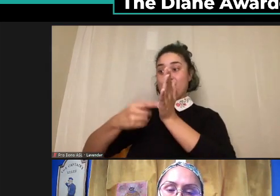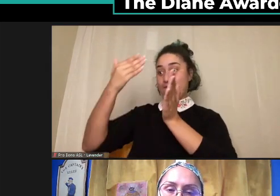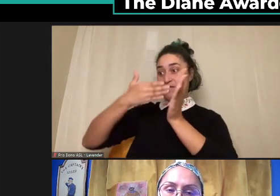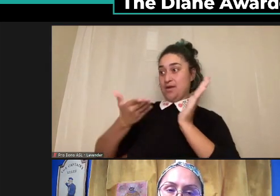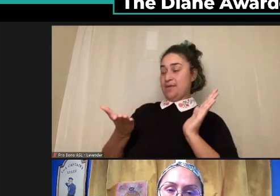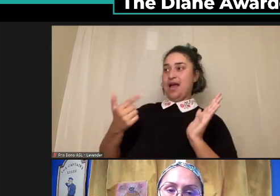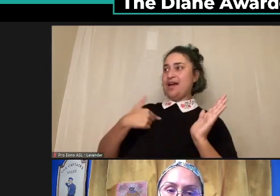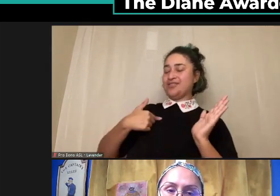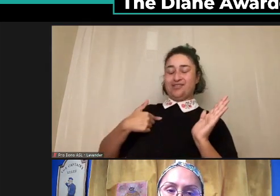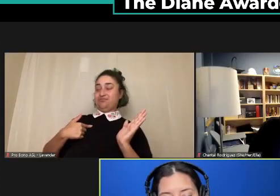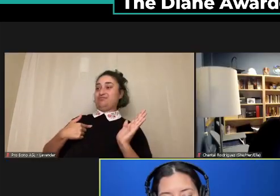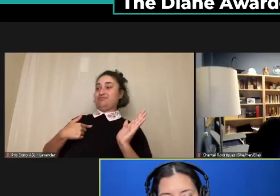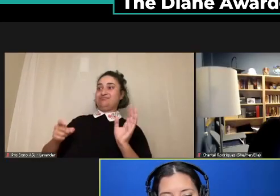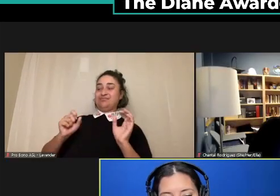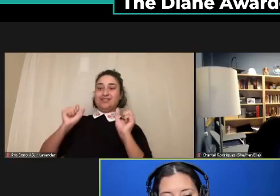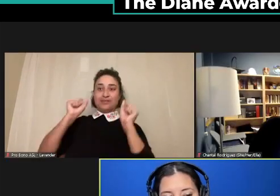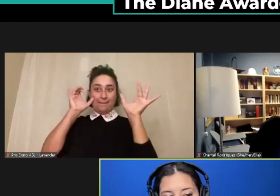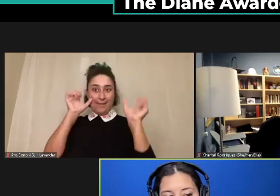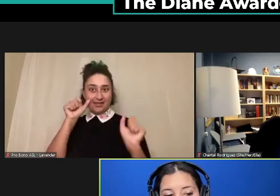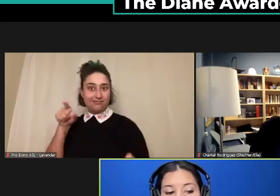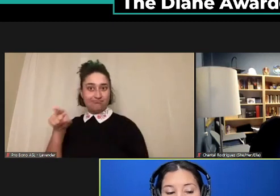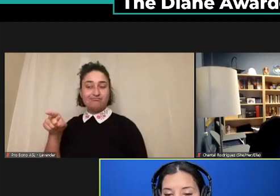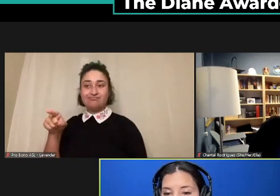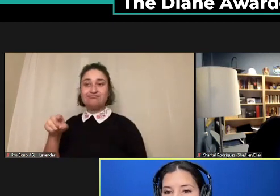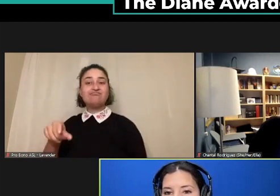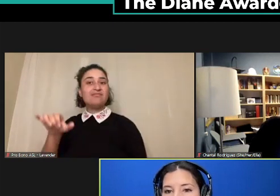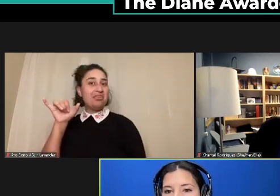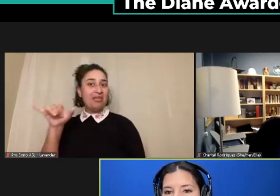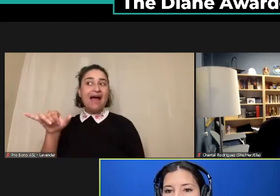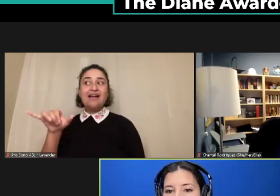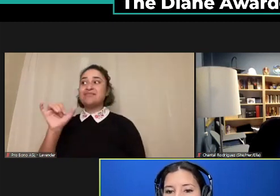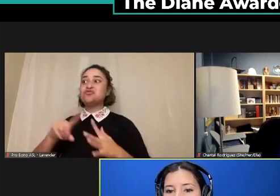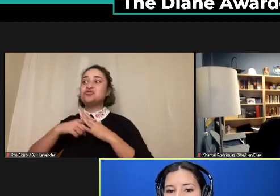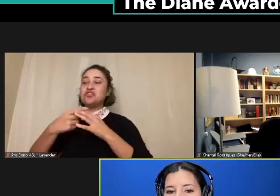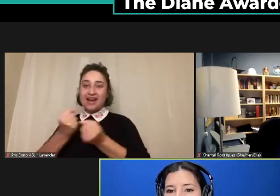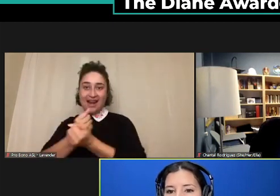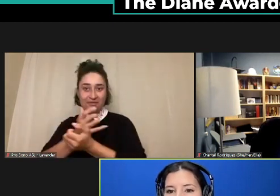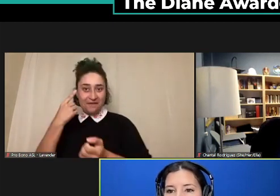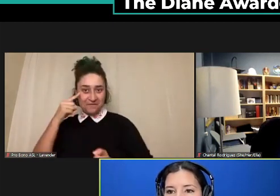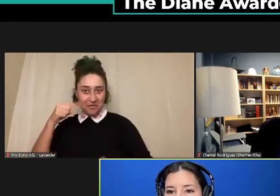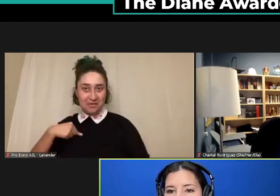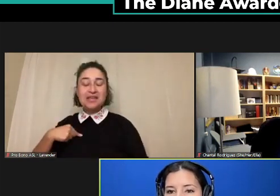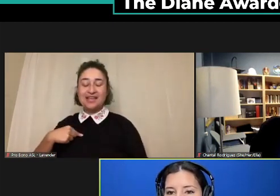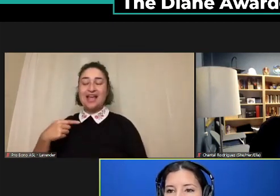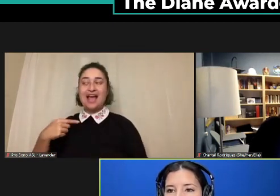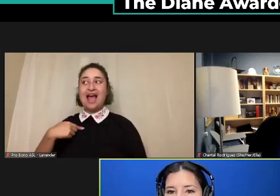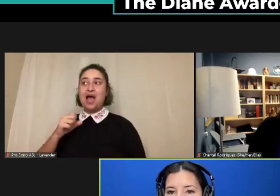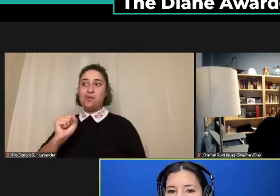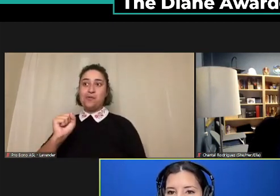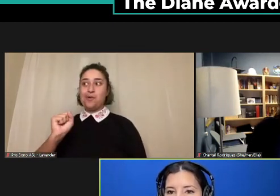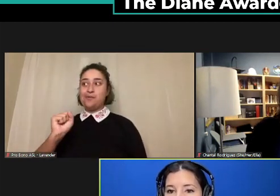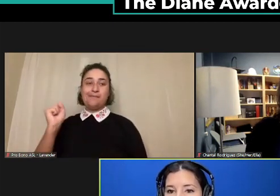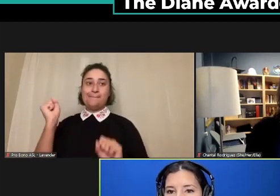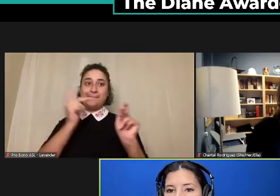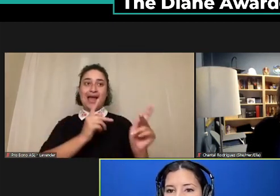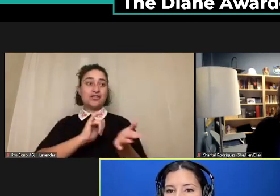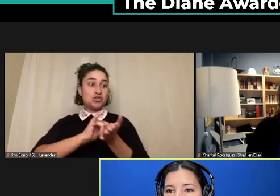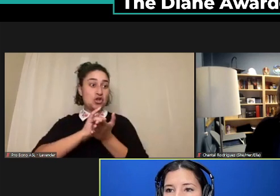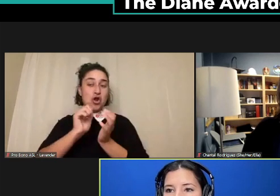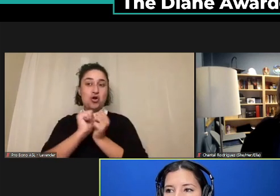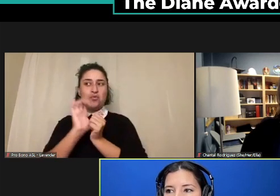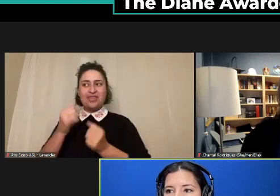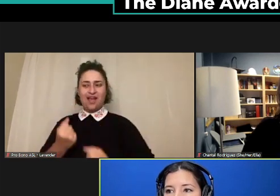amazing. And so that's what started everything for me. I went back to New York with that fire in